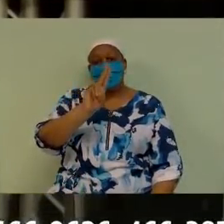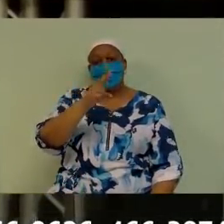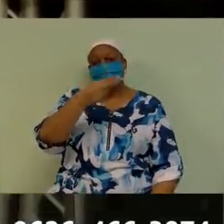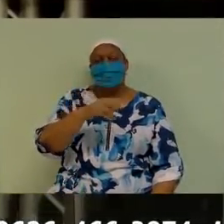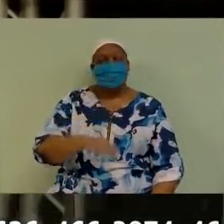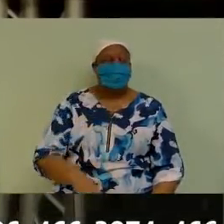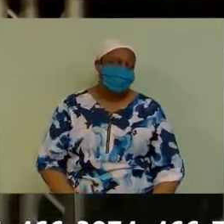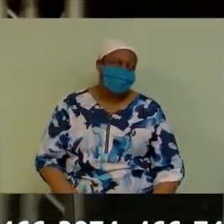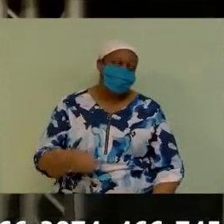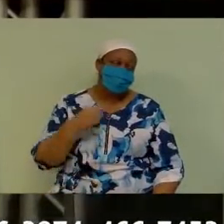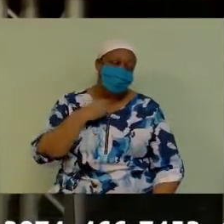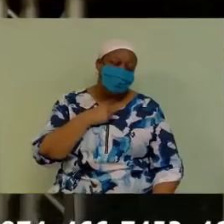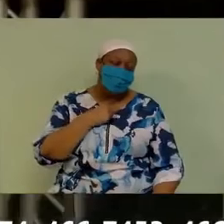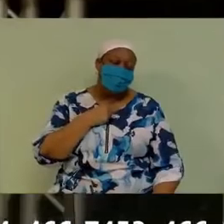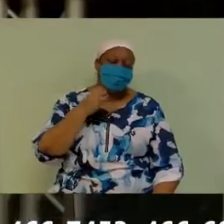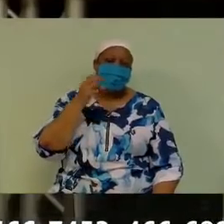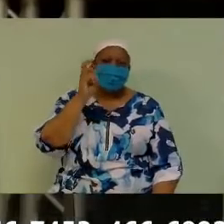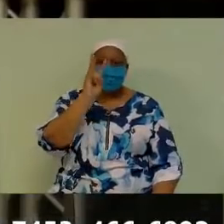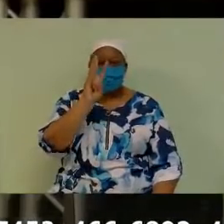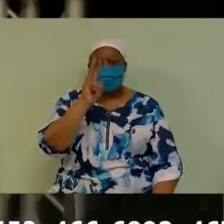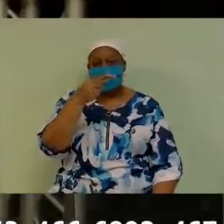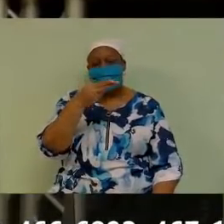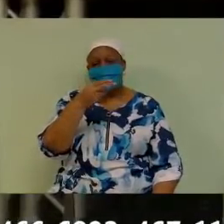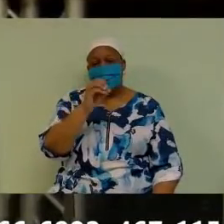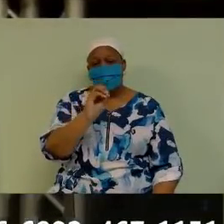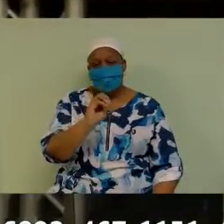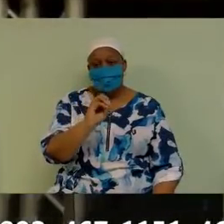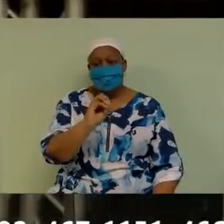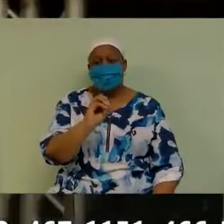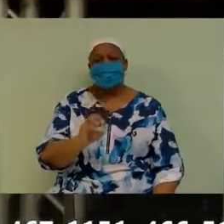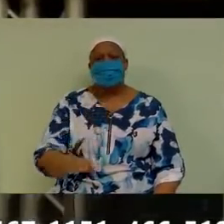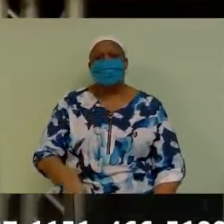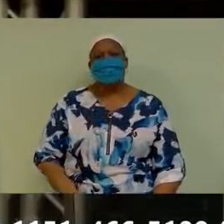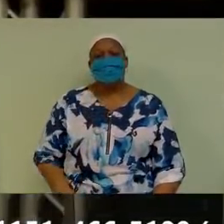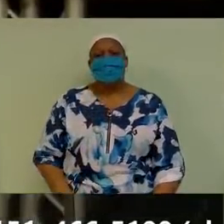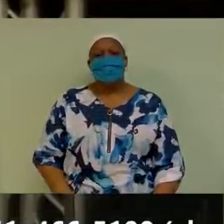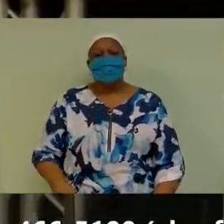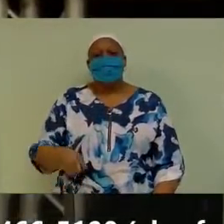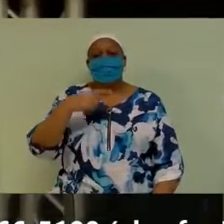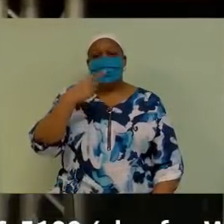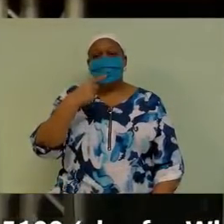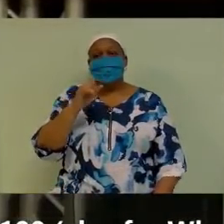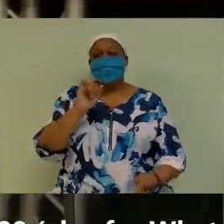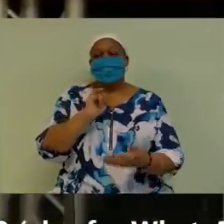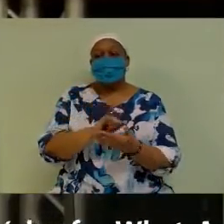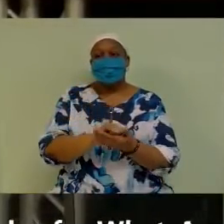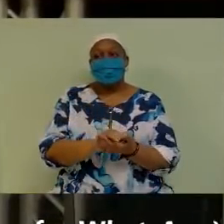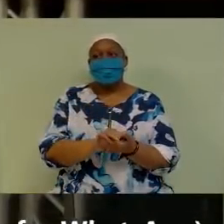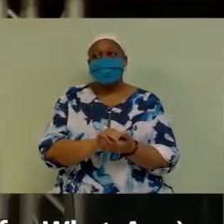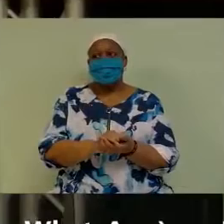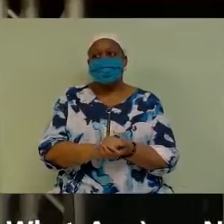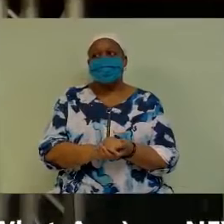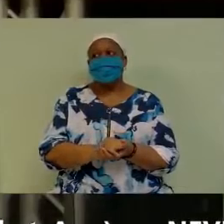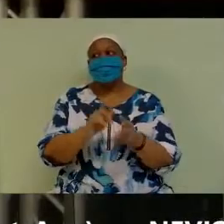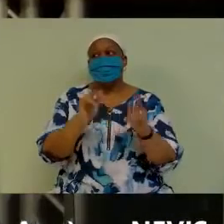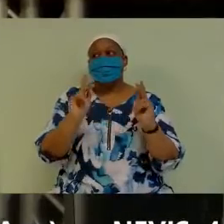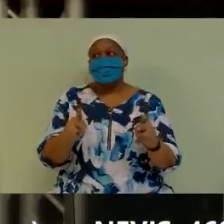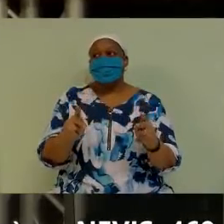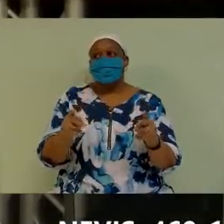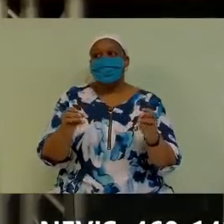out that it's very rare that asymptomatic patients pass on